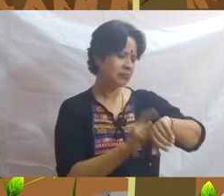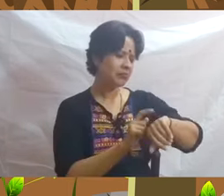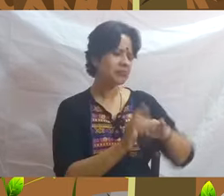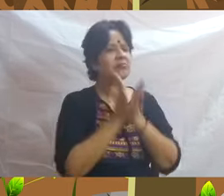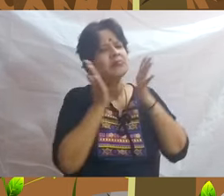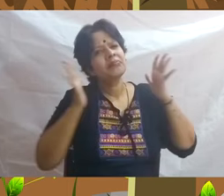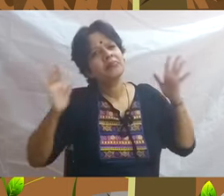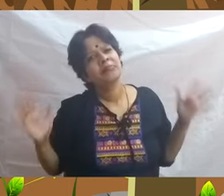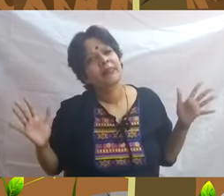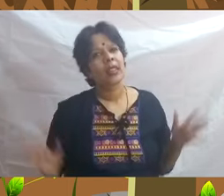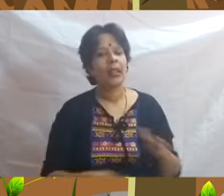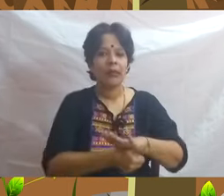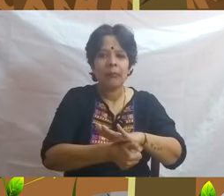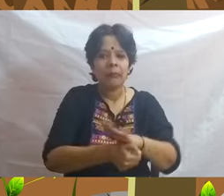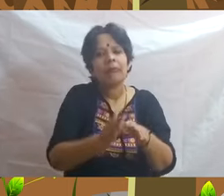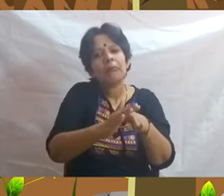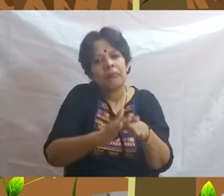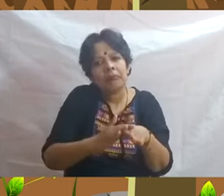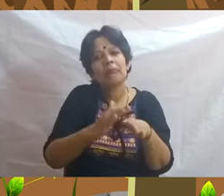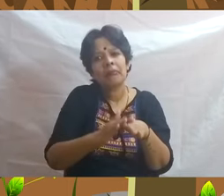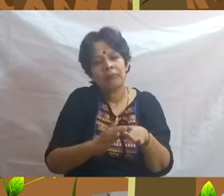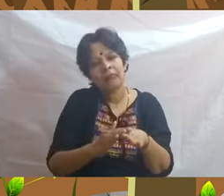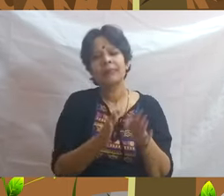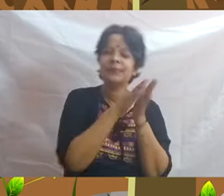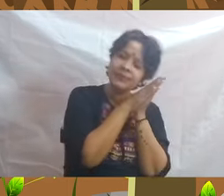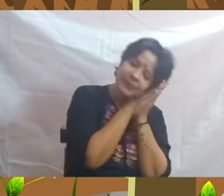The hare shortly fell into a deep sleep.